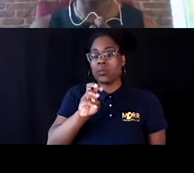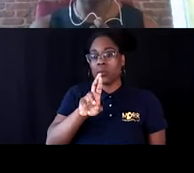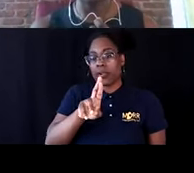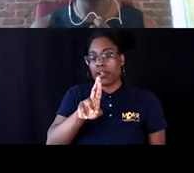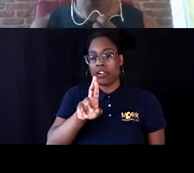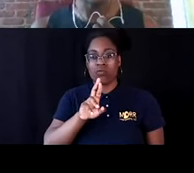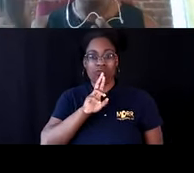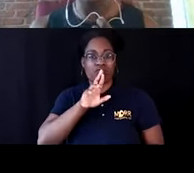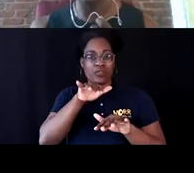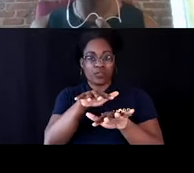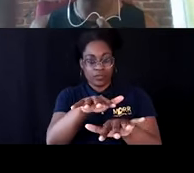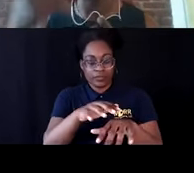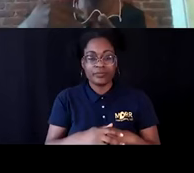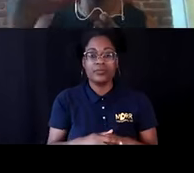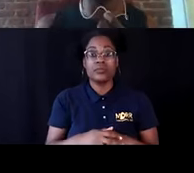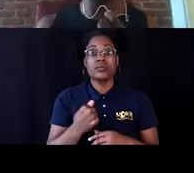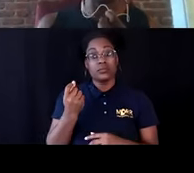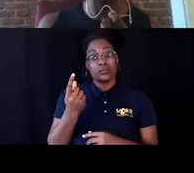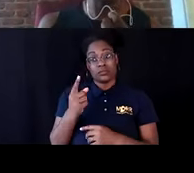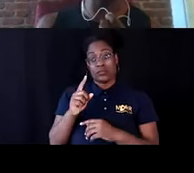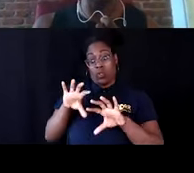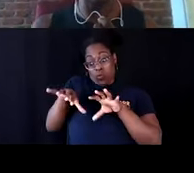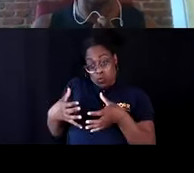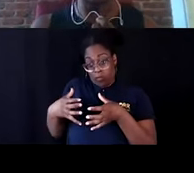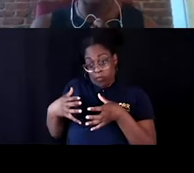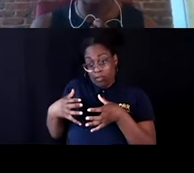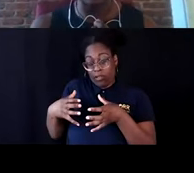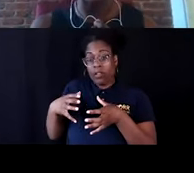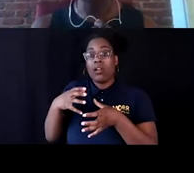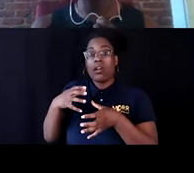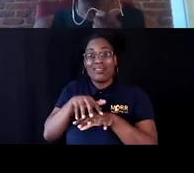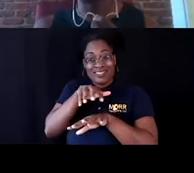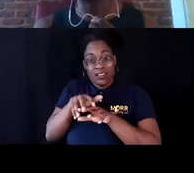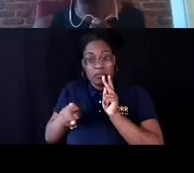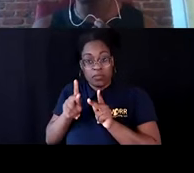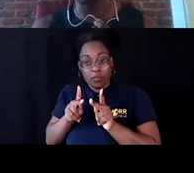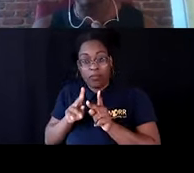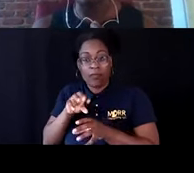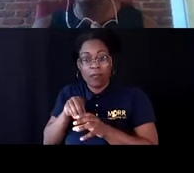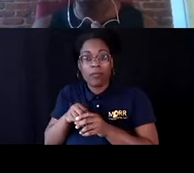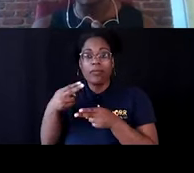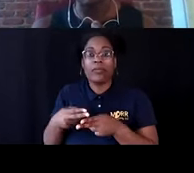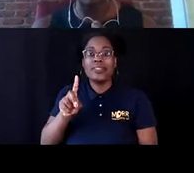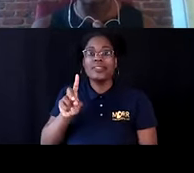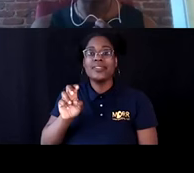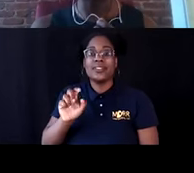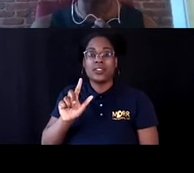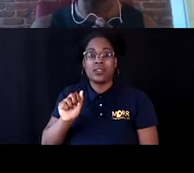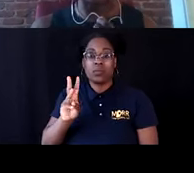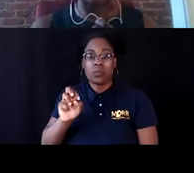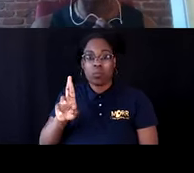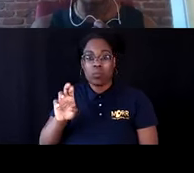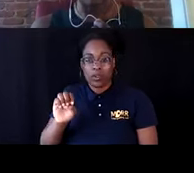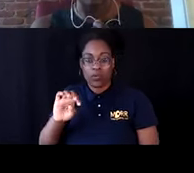Delawares actually agreed to it, what the Europeans then did, or William Penn's children did, was send three of their fastest runners to